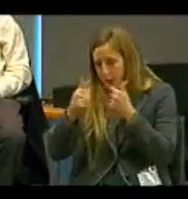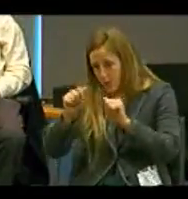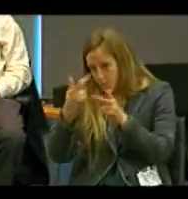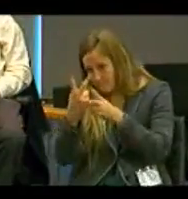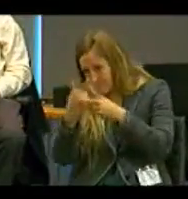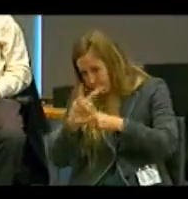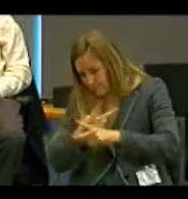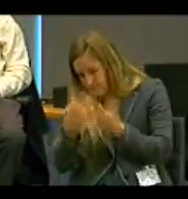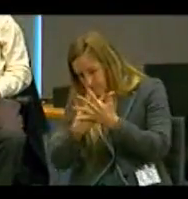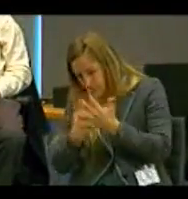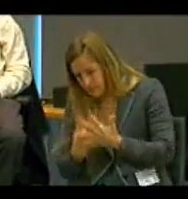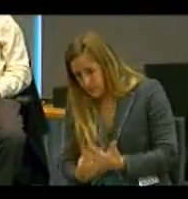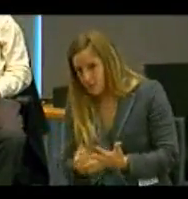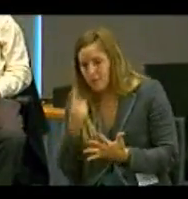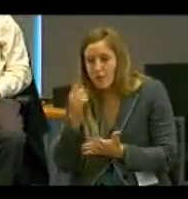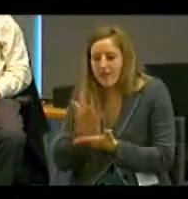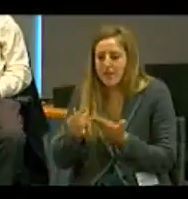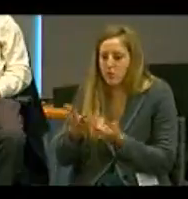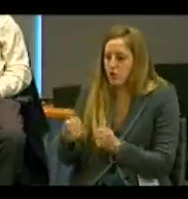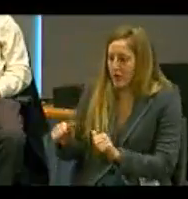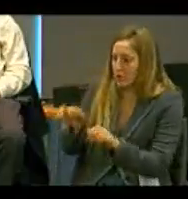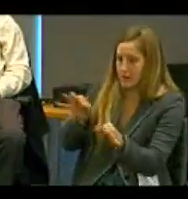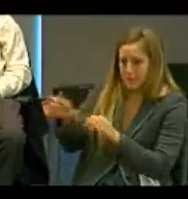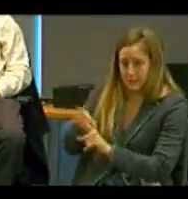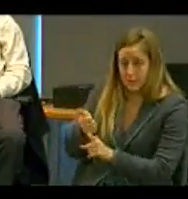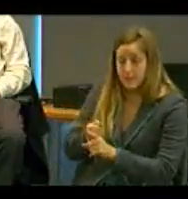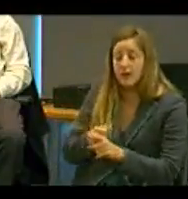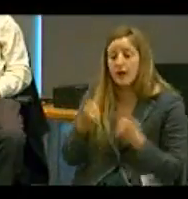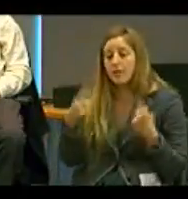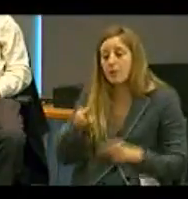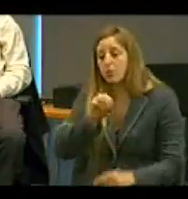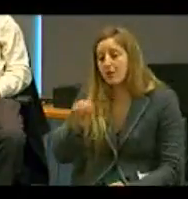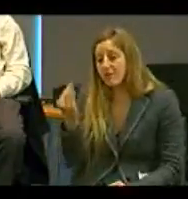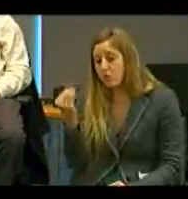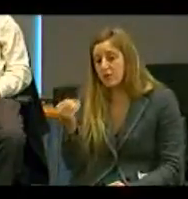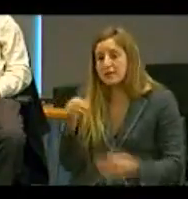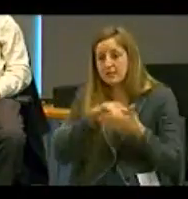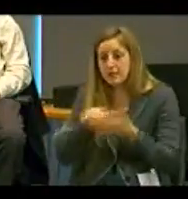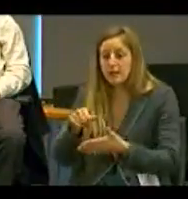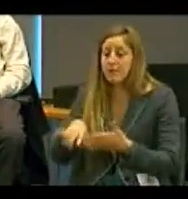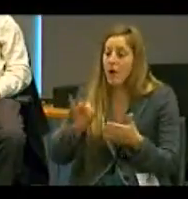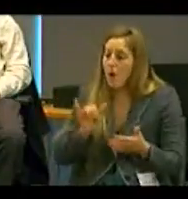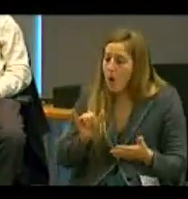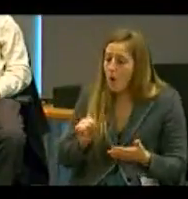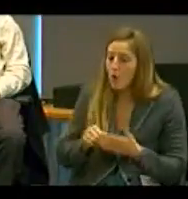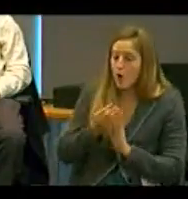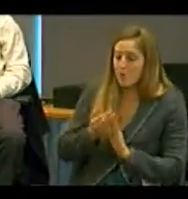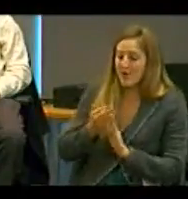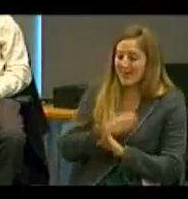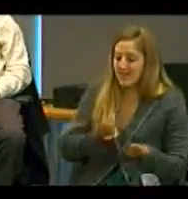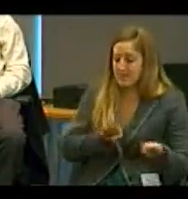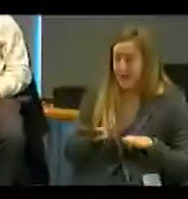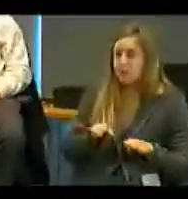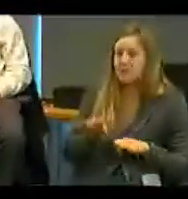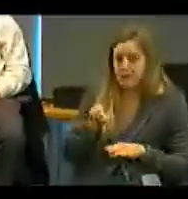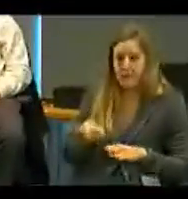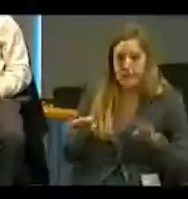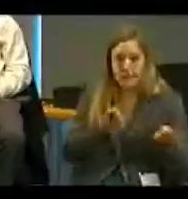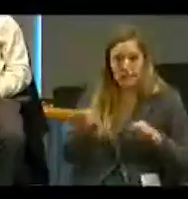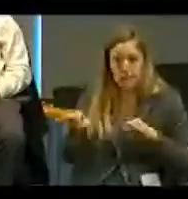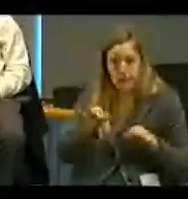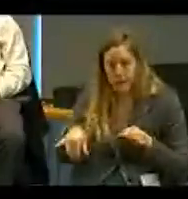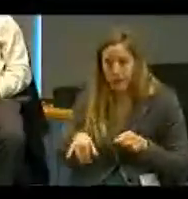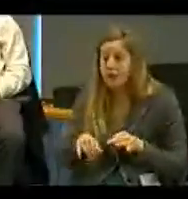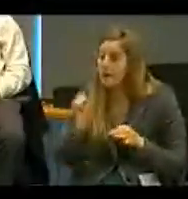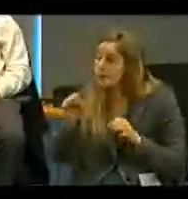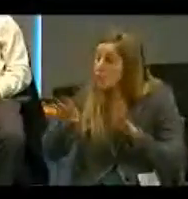A 2014 study by John Paul Wright found that previous behavior explained it. It also, that is open to that criticism.